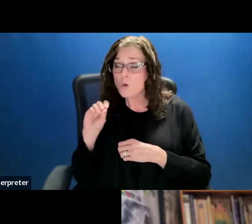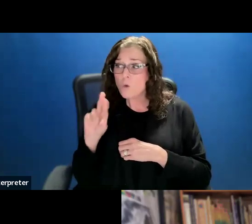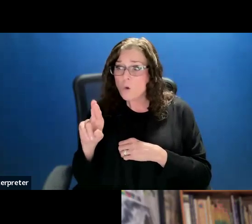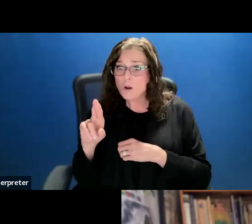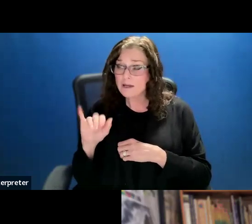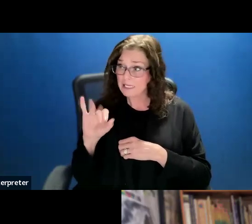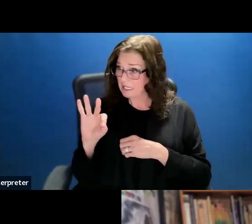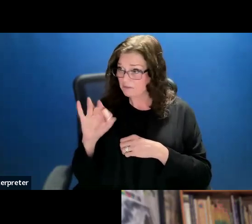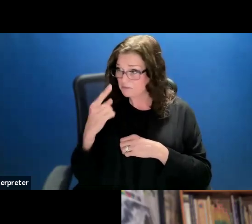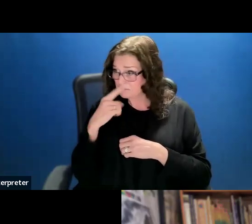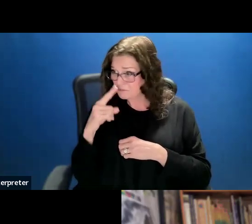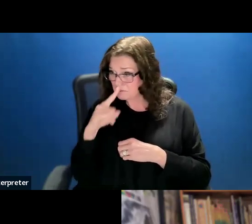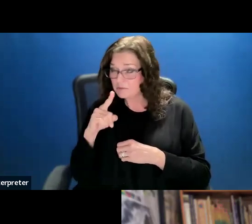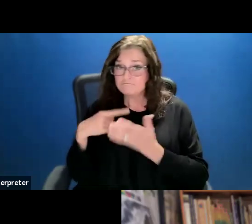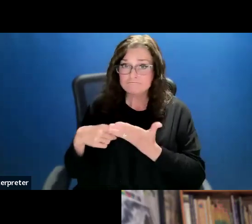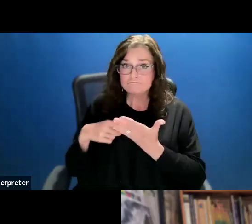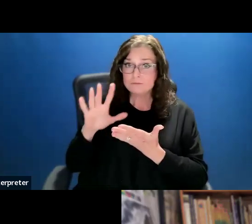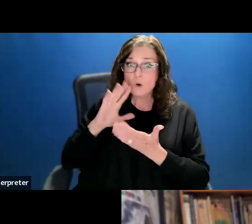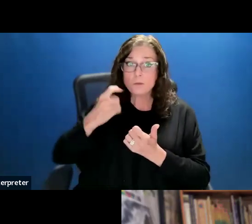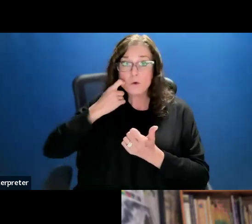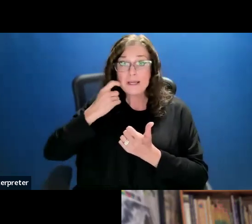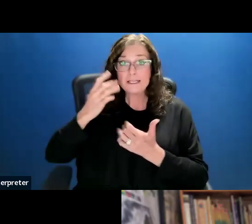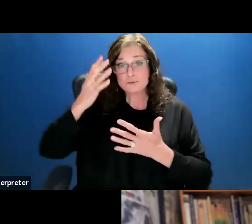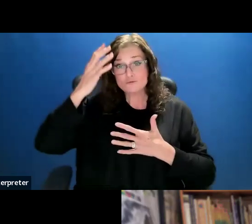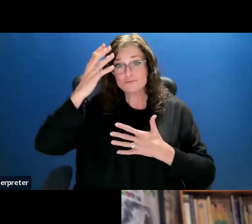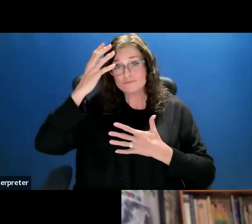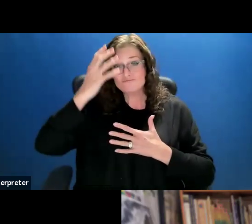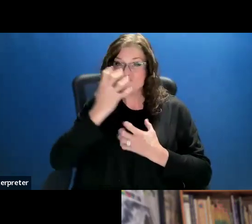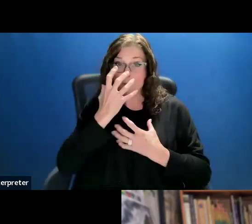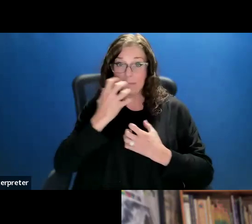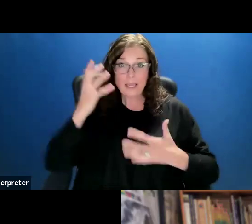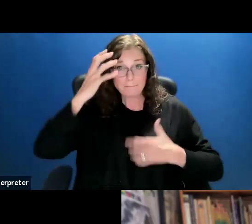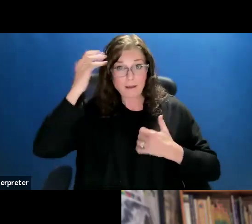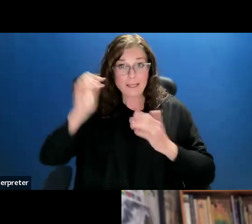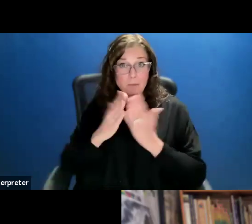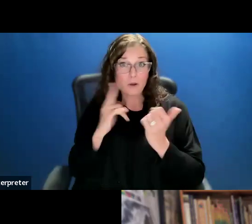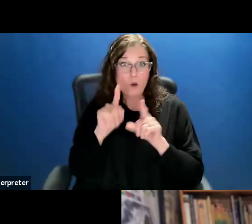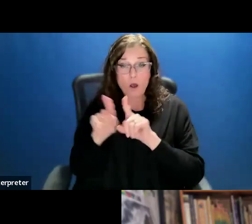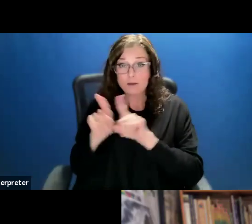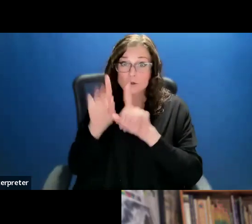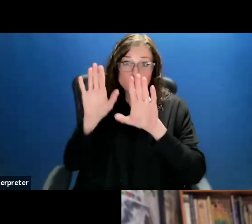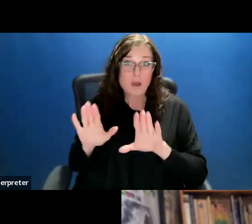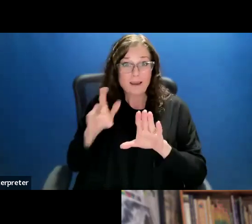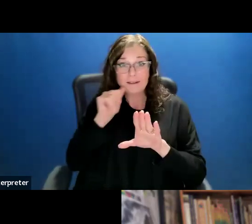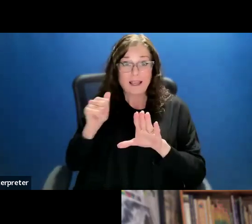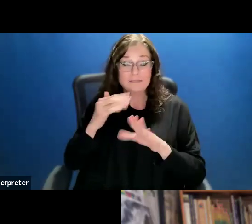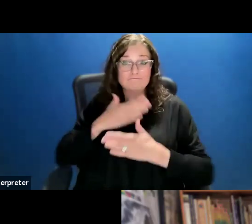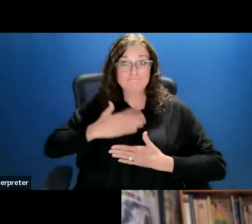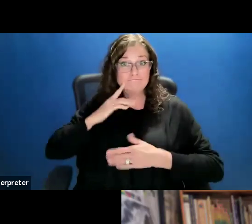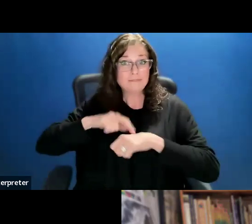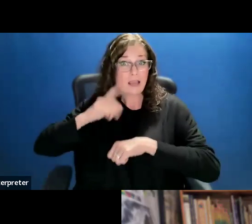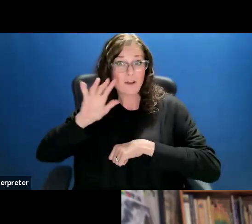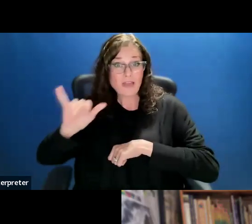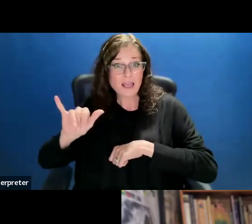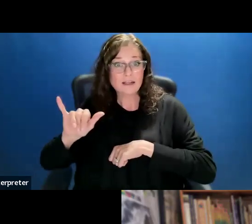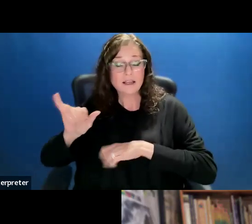even if you want to talk about your latest Grumpy Monkey book, that is also great and a good time for it. Or,